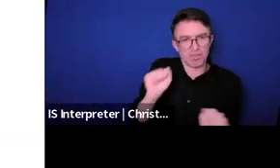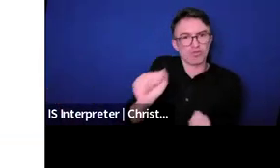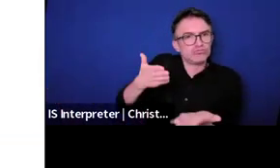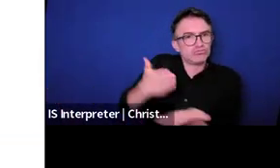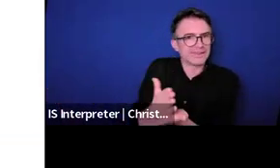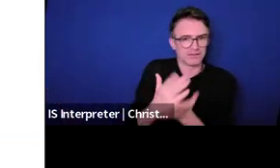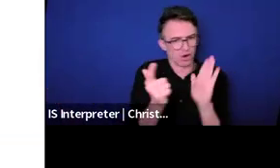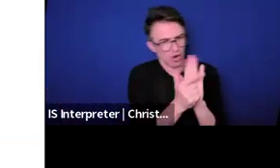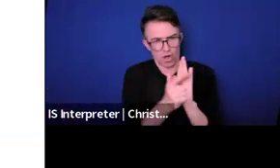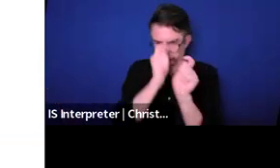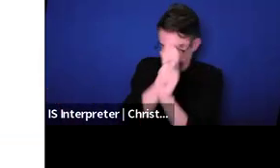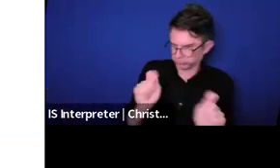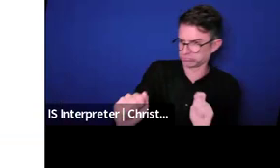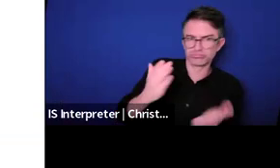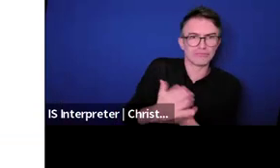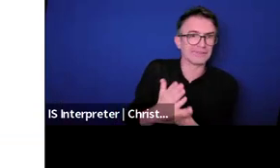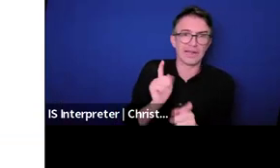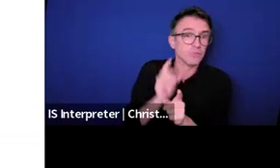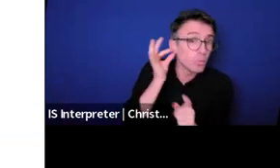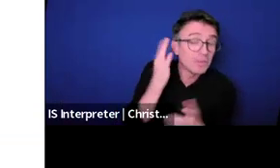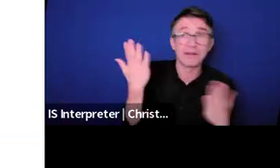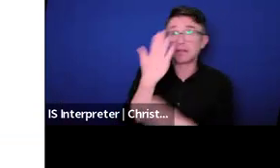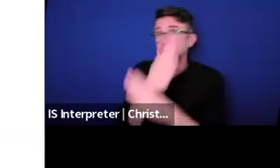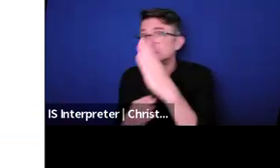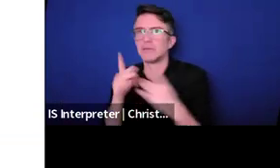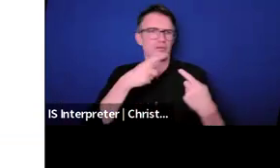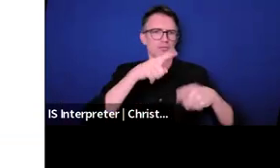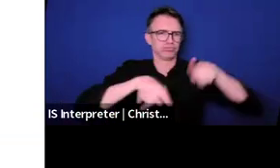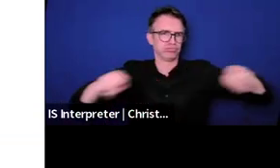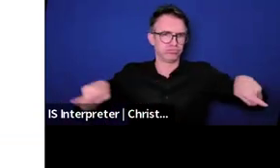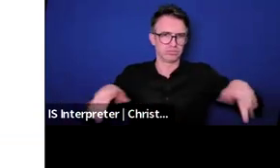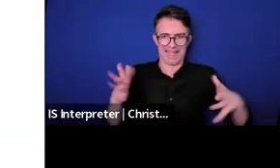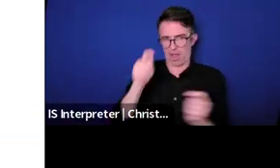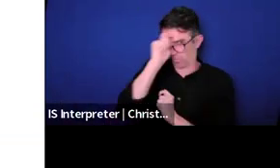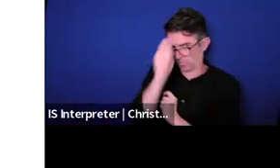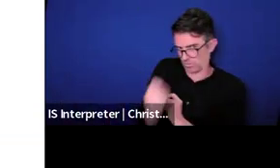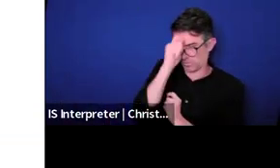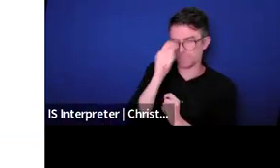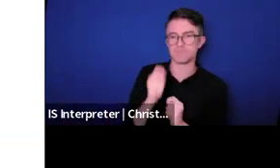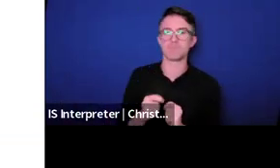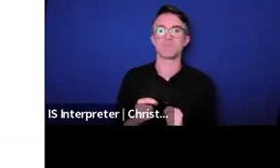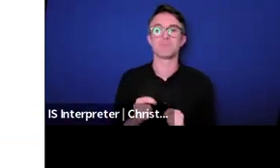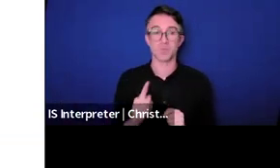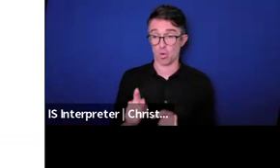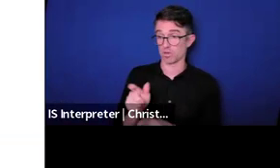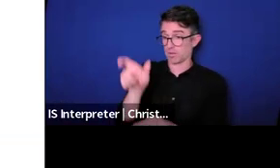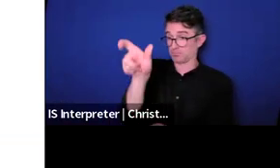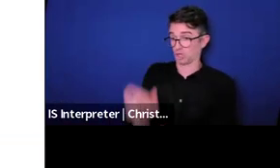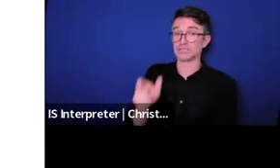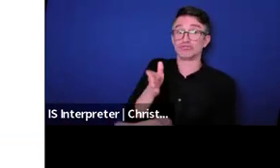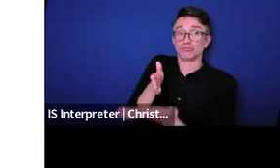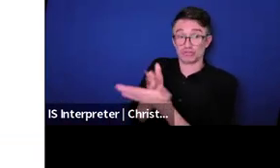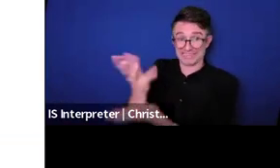support, we're also talking about the right to care and support. We're also talking about the right to education, to health, to social protection,